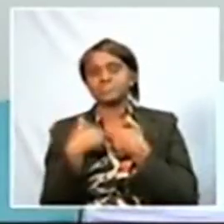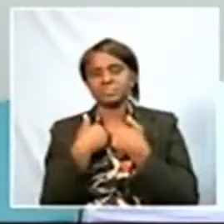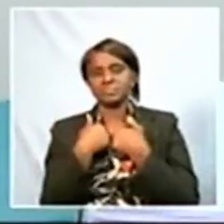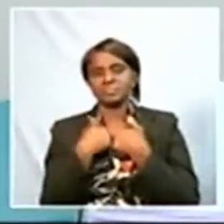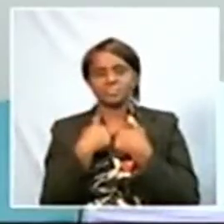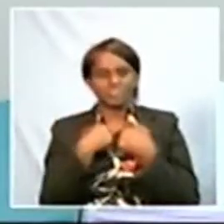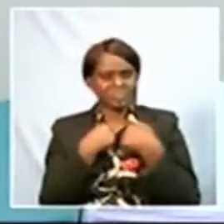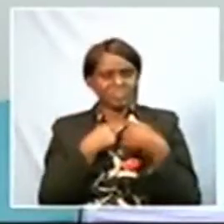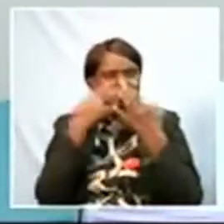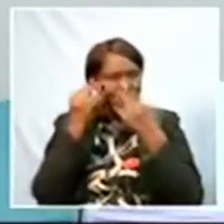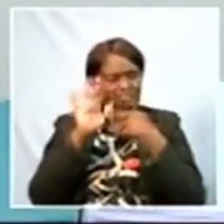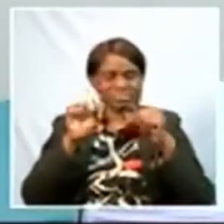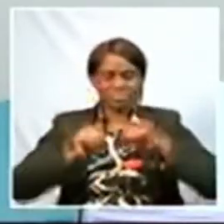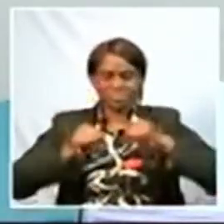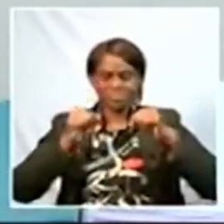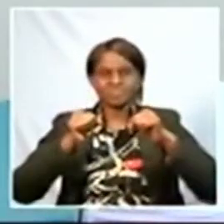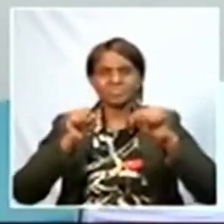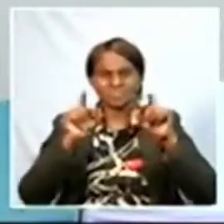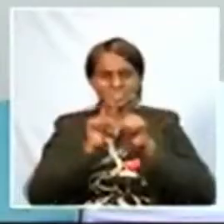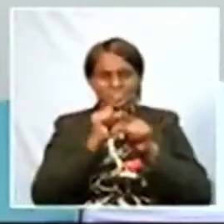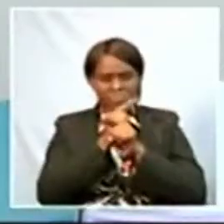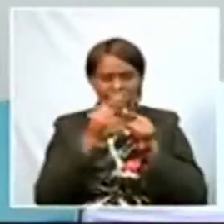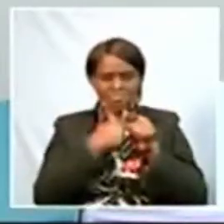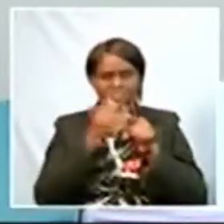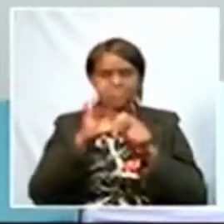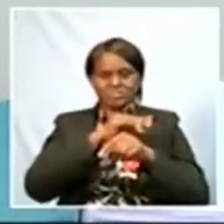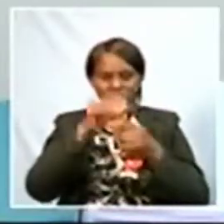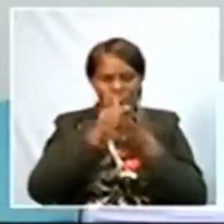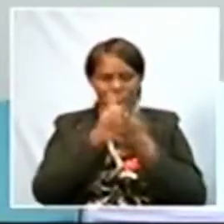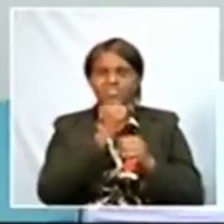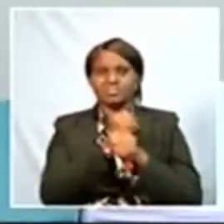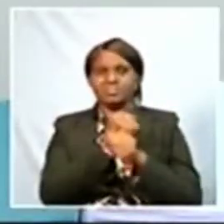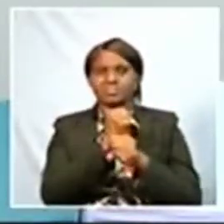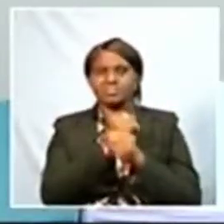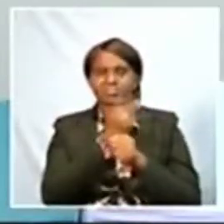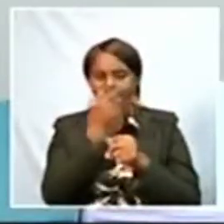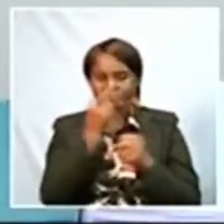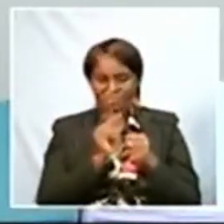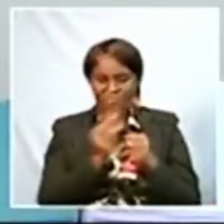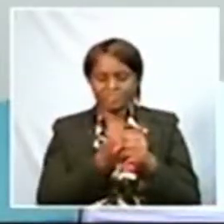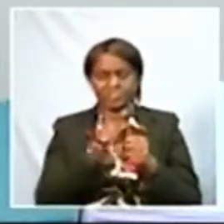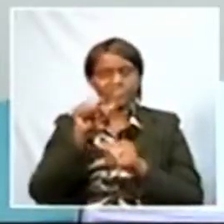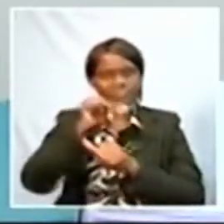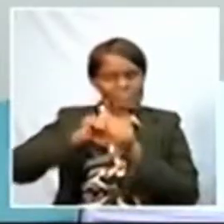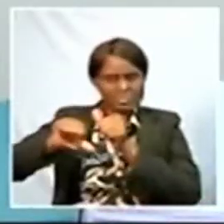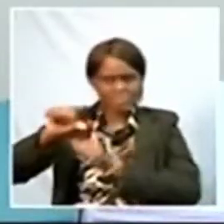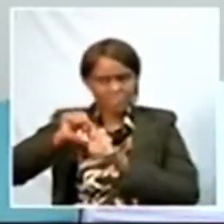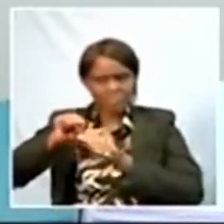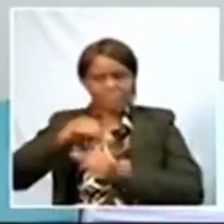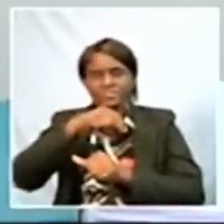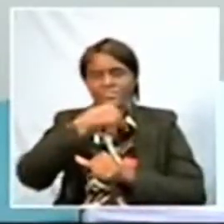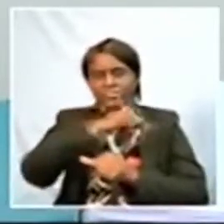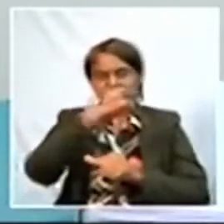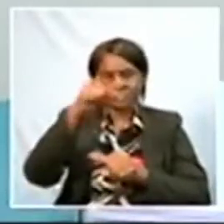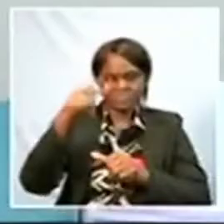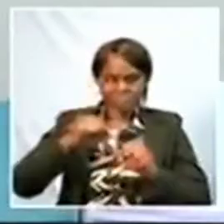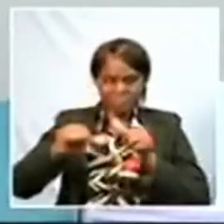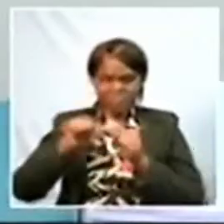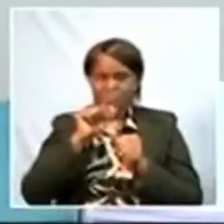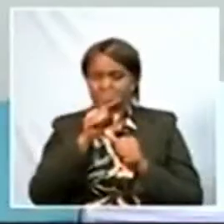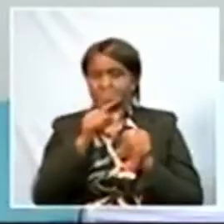How I wish your employers would take you, just have a walk on that. Just walk around. You know the implication